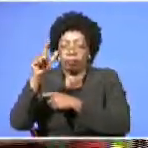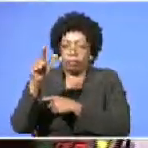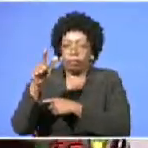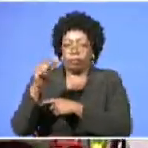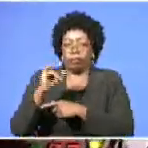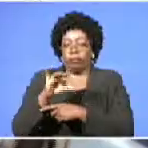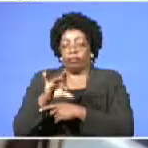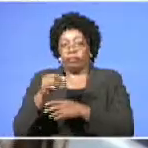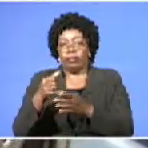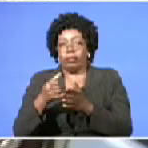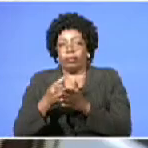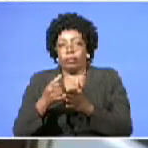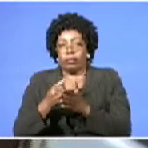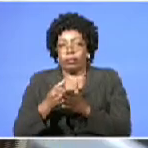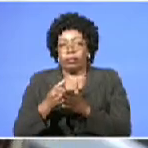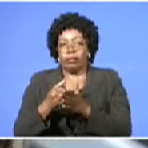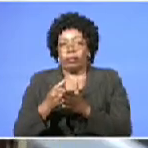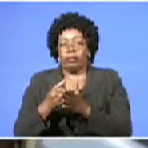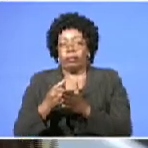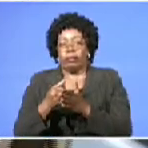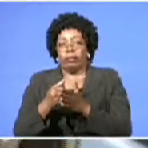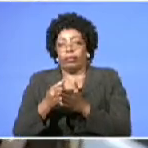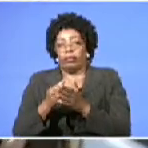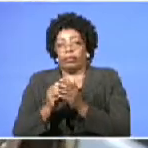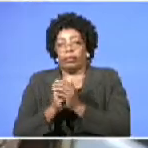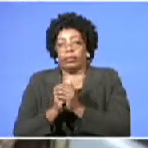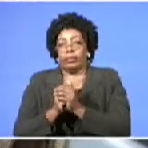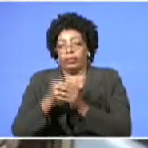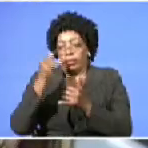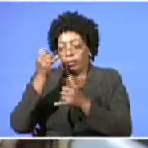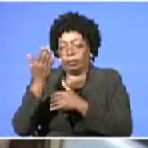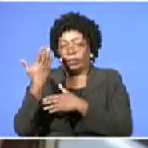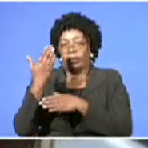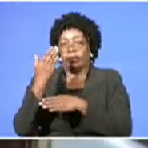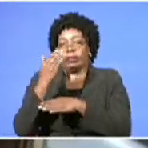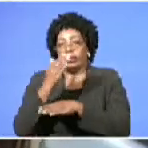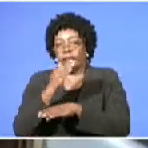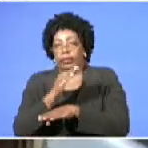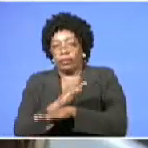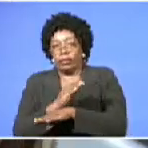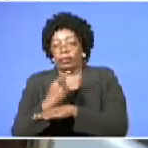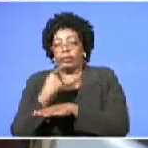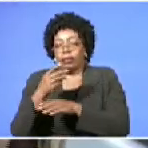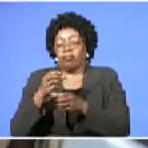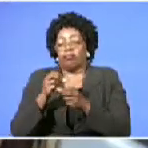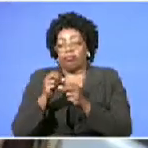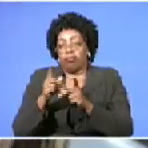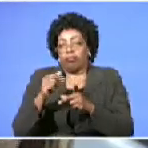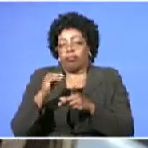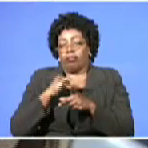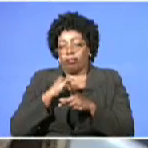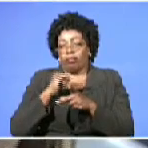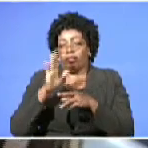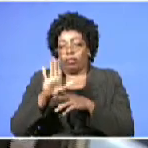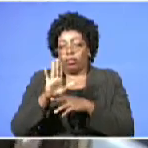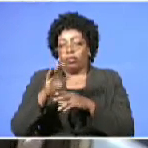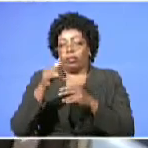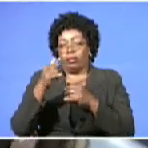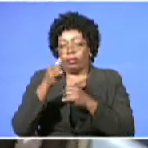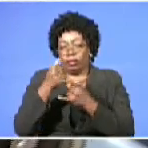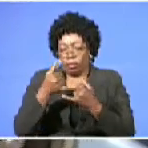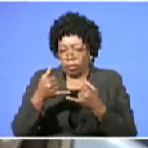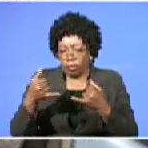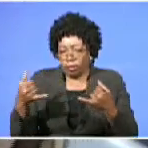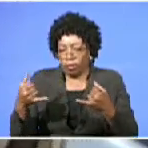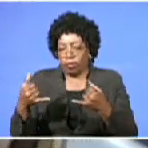I found it completely the last night. And so I said, okay, you have your line, you